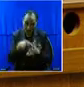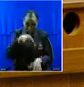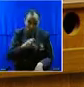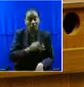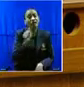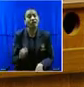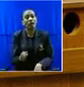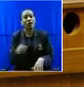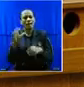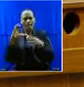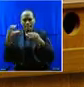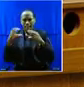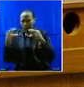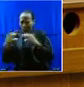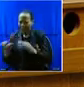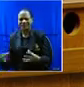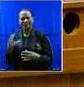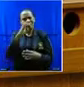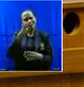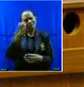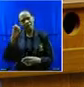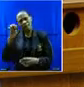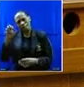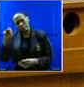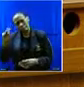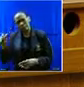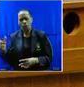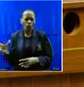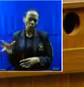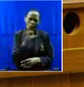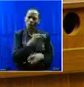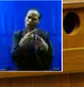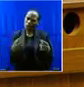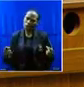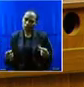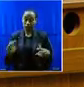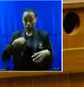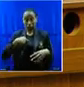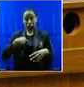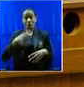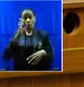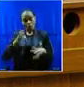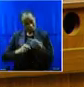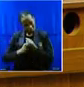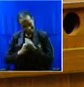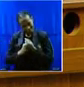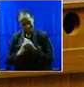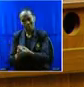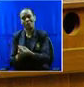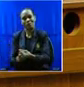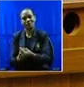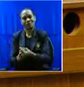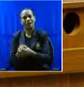cement, bricks, and other components. We will support the efforts by organized business.